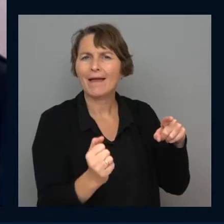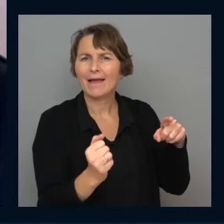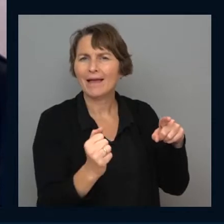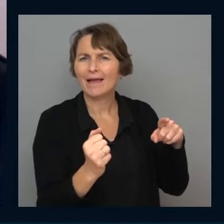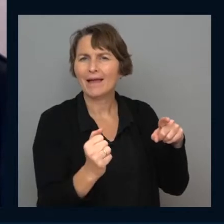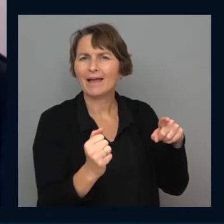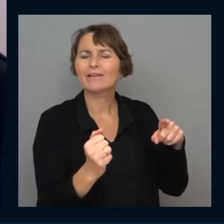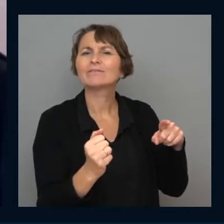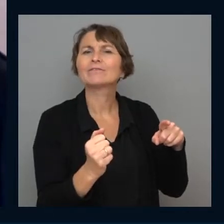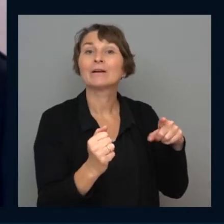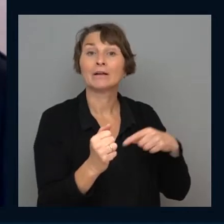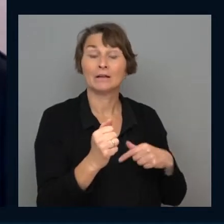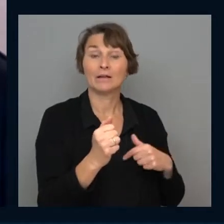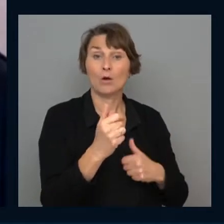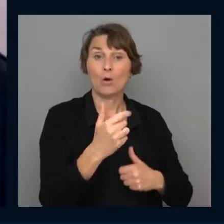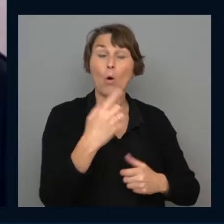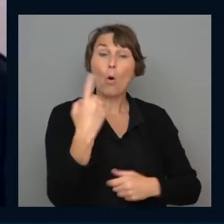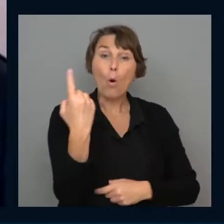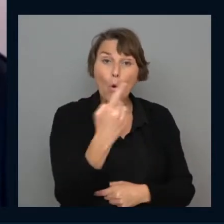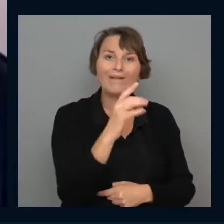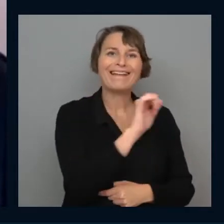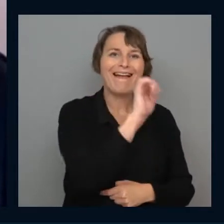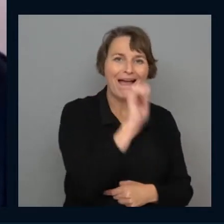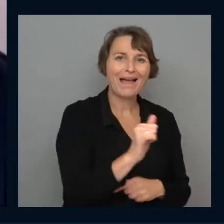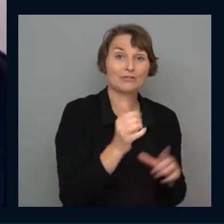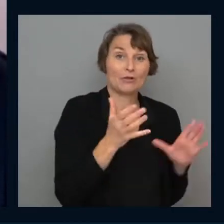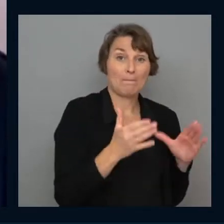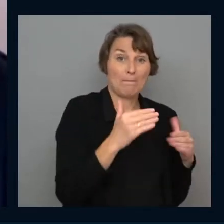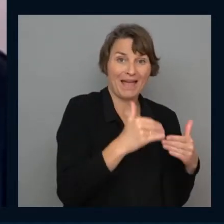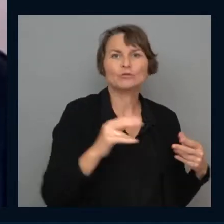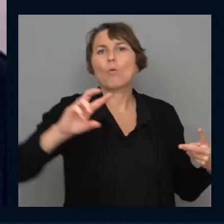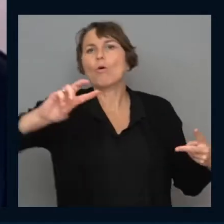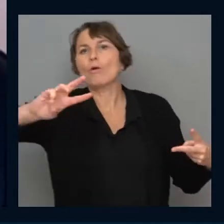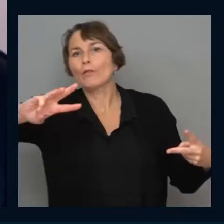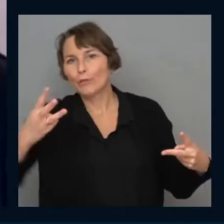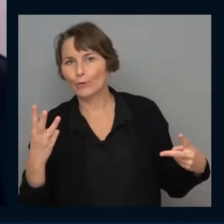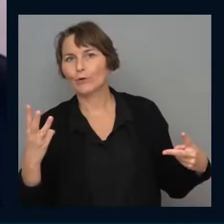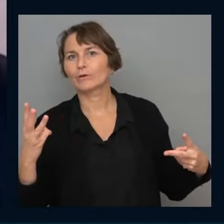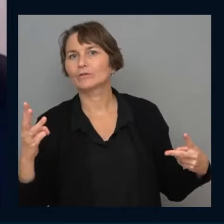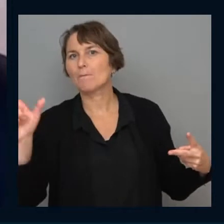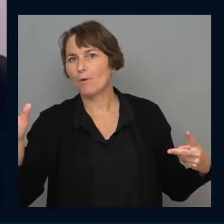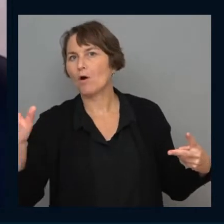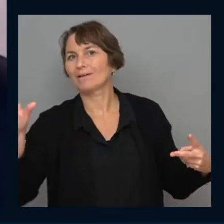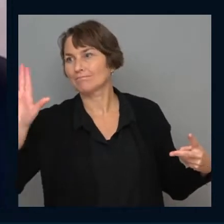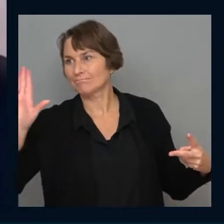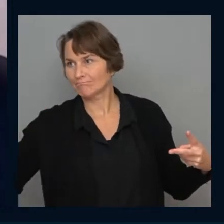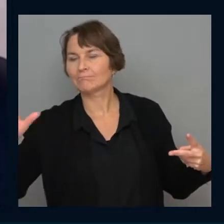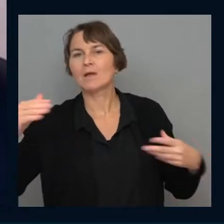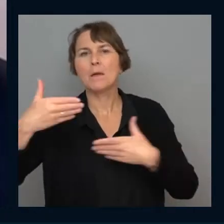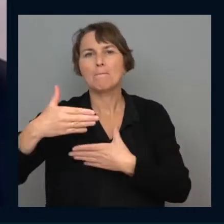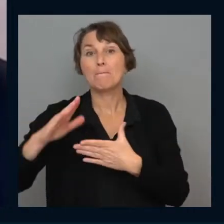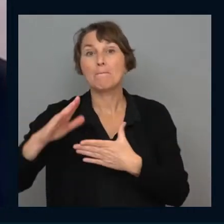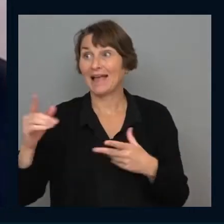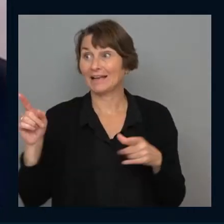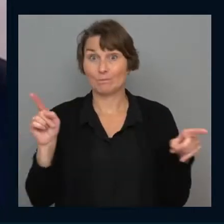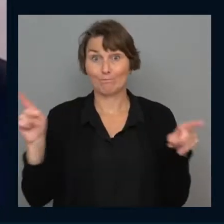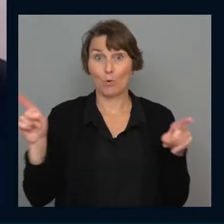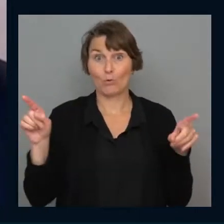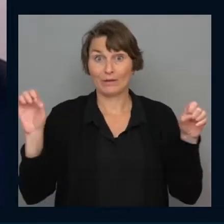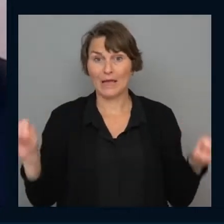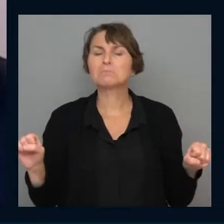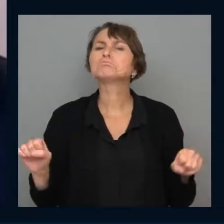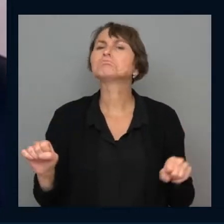as well? It does support other third-party packages as well. Usually it's good. You can have a look at what it